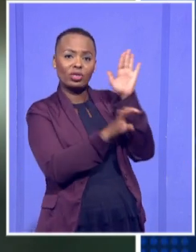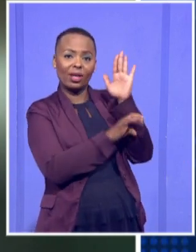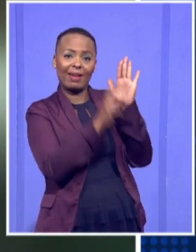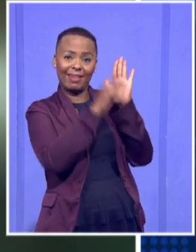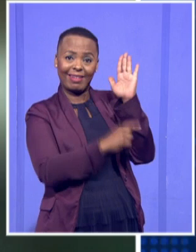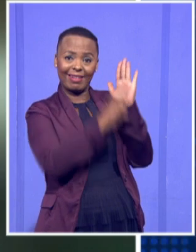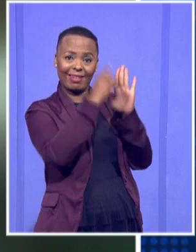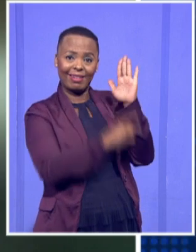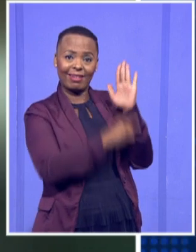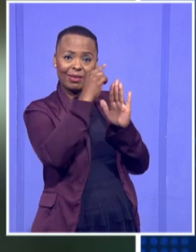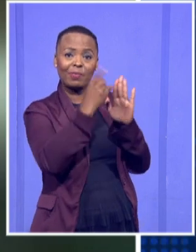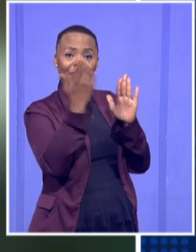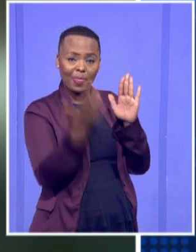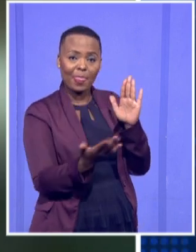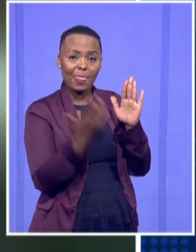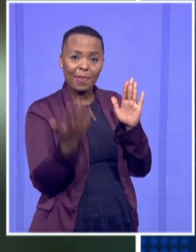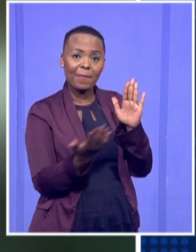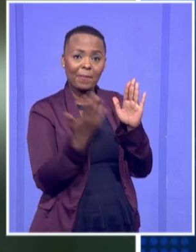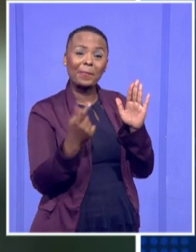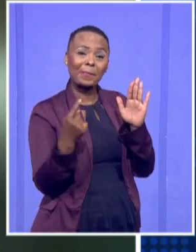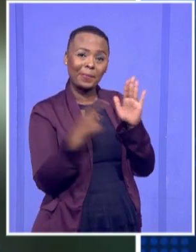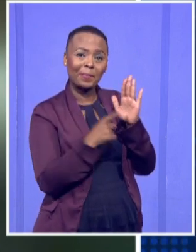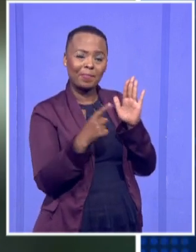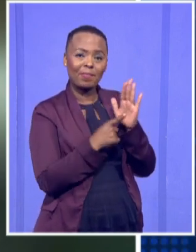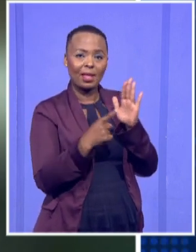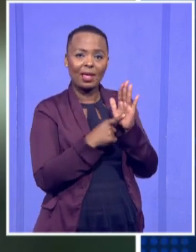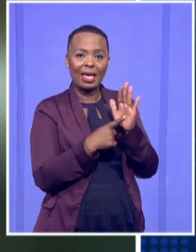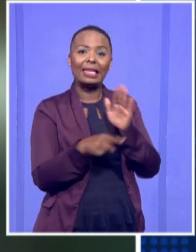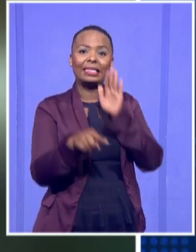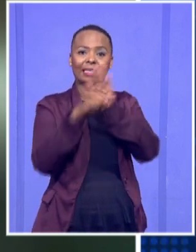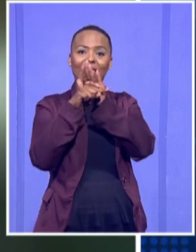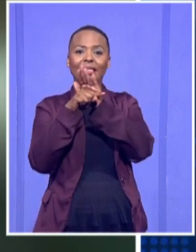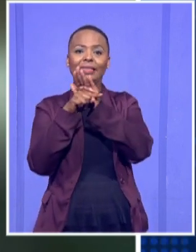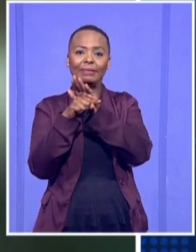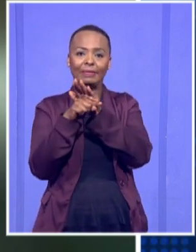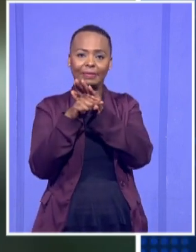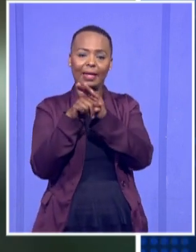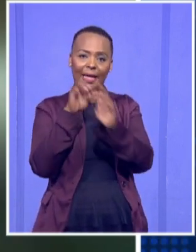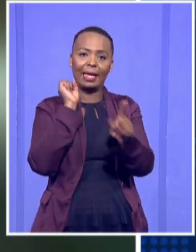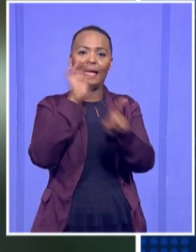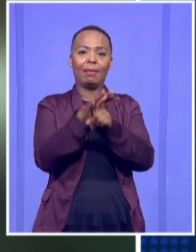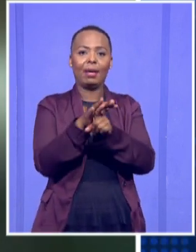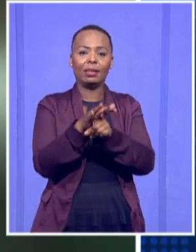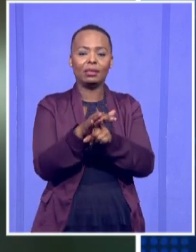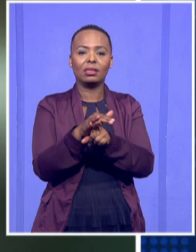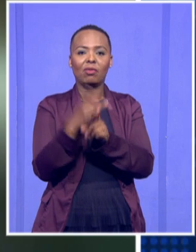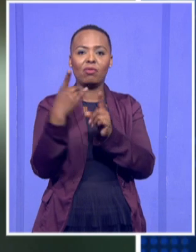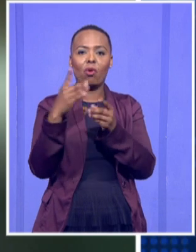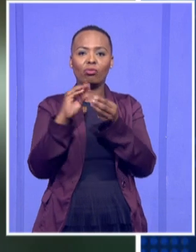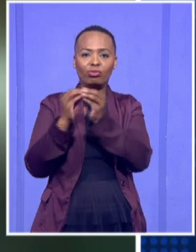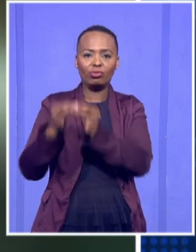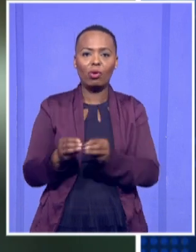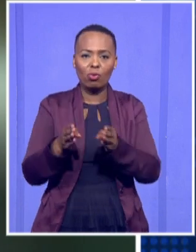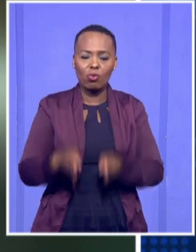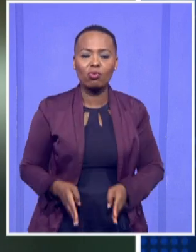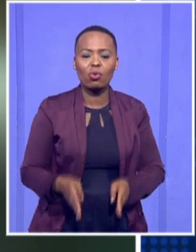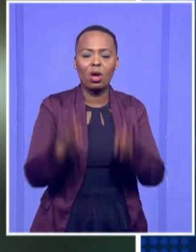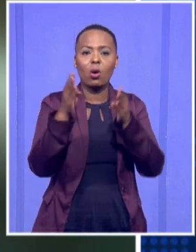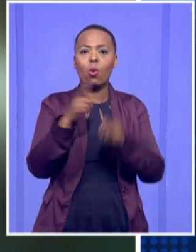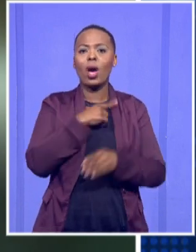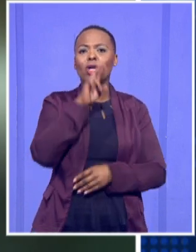noble, has severely resulted in negative impacts for the road network. We cannot have